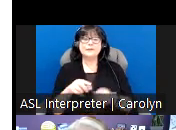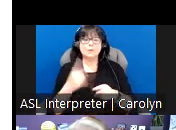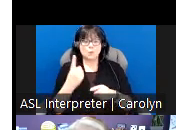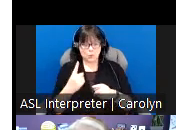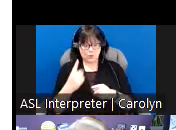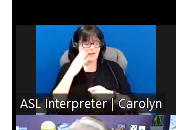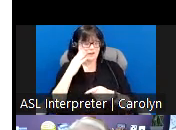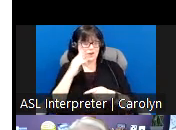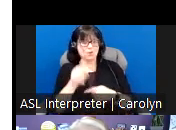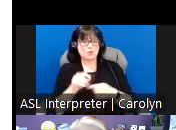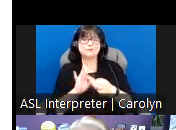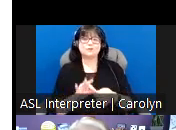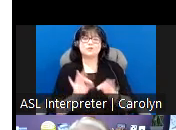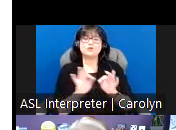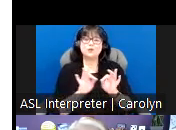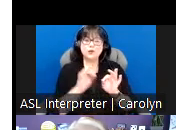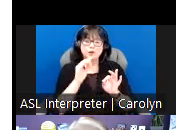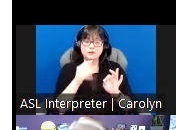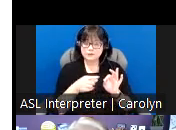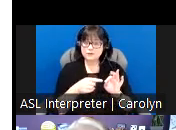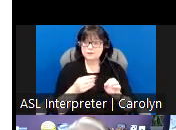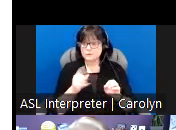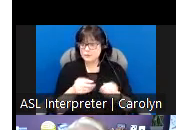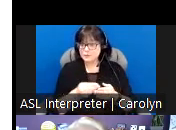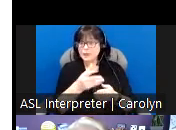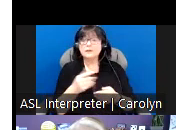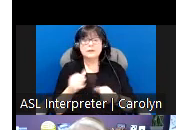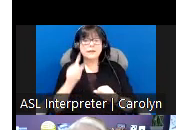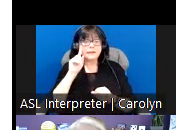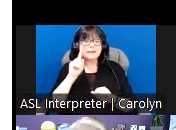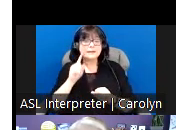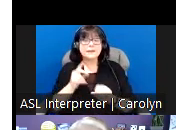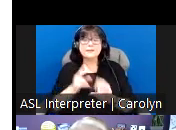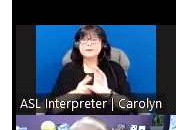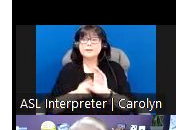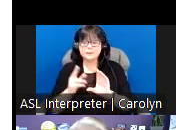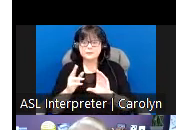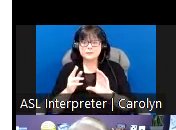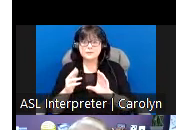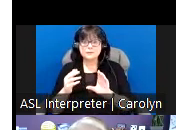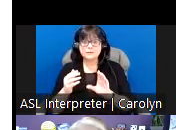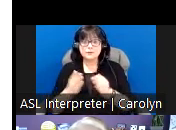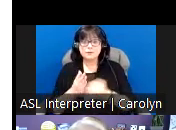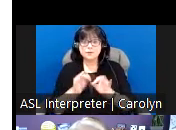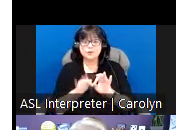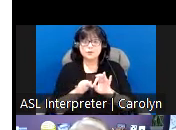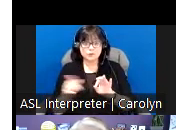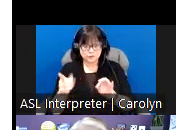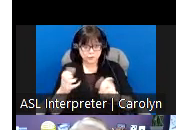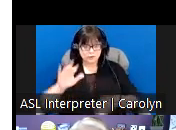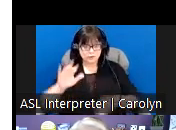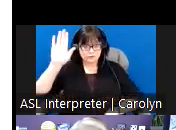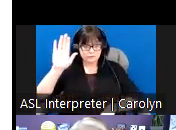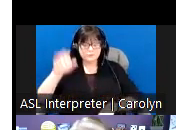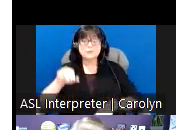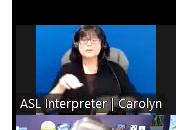and I know she's already addressed that. Or if any of our deaf participants would like to ask questions through the ASL interpreters. So there was